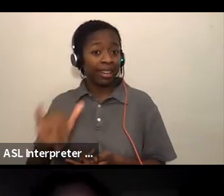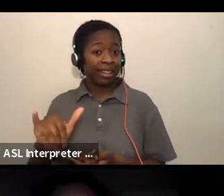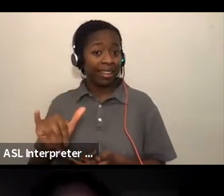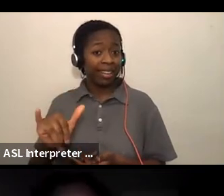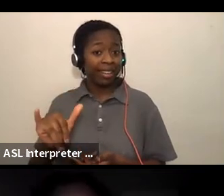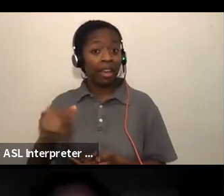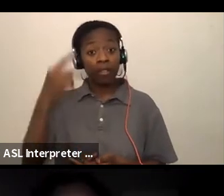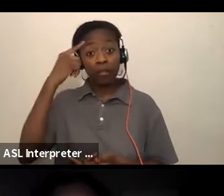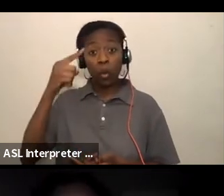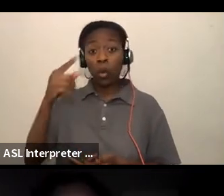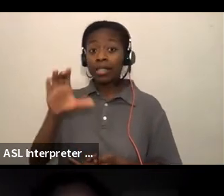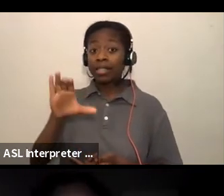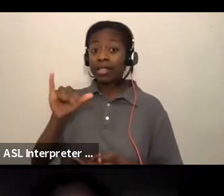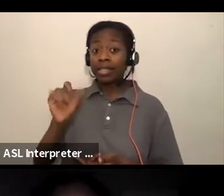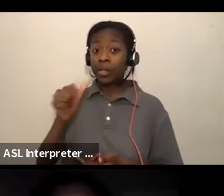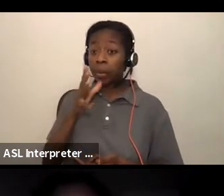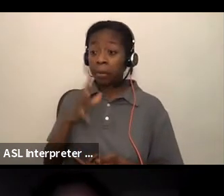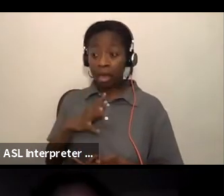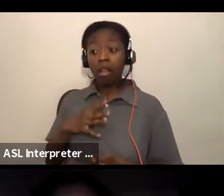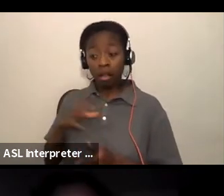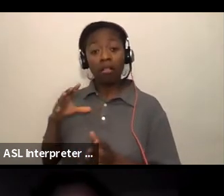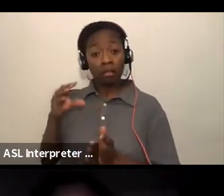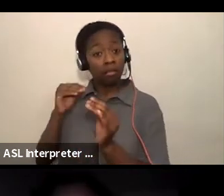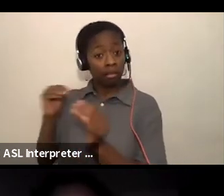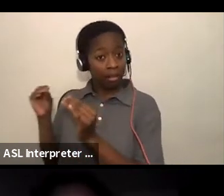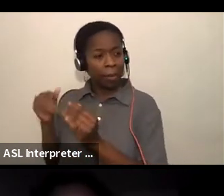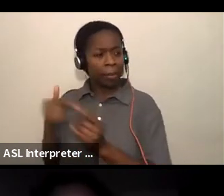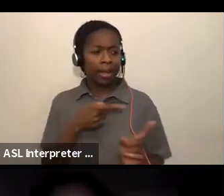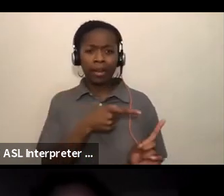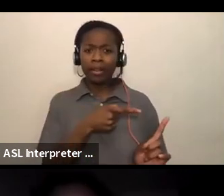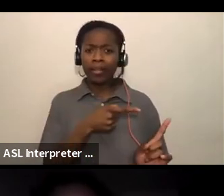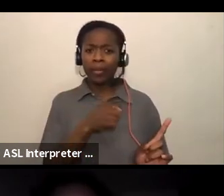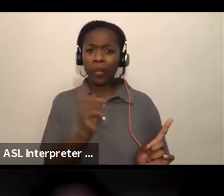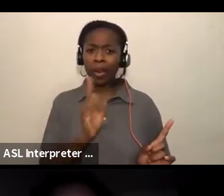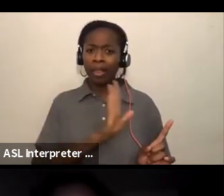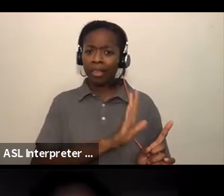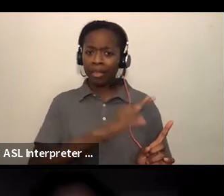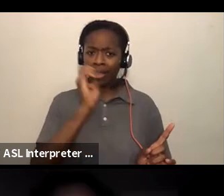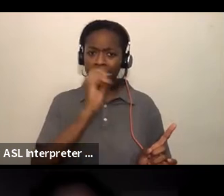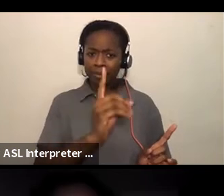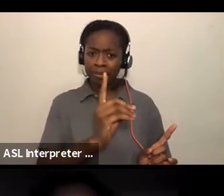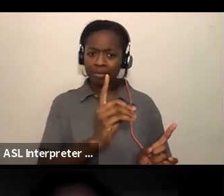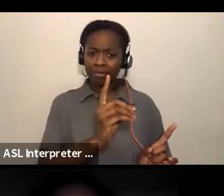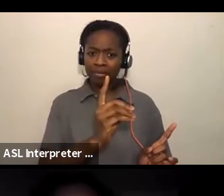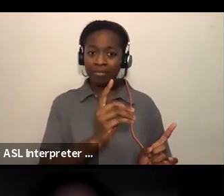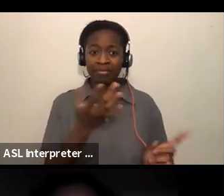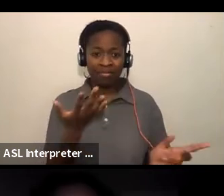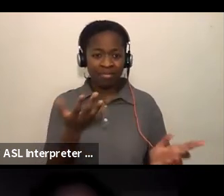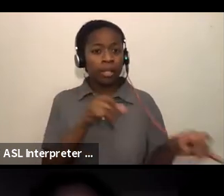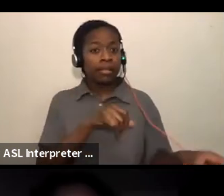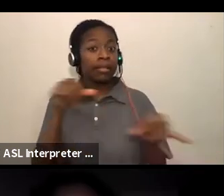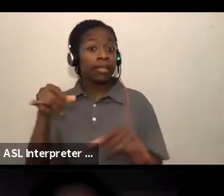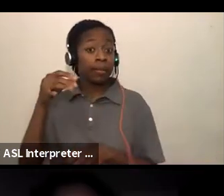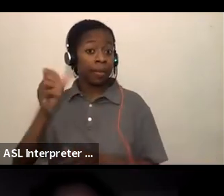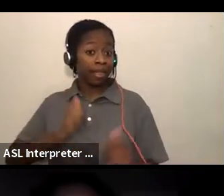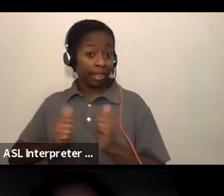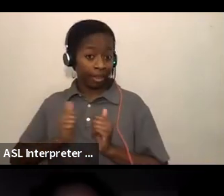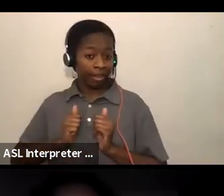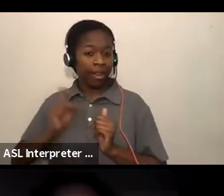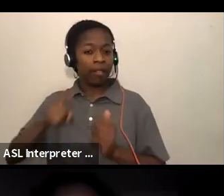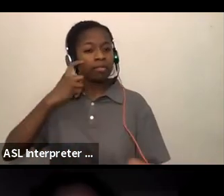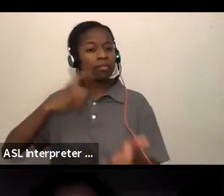like their gender identities, all these questions, blah, blah, blah. And so it's like also inclusion in the theater. We have to recognize